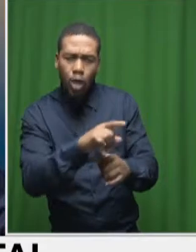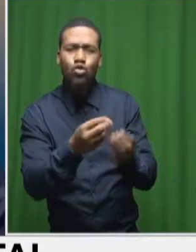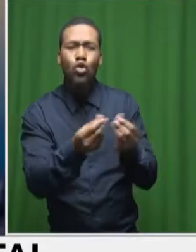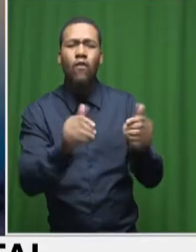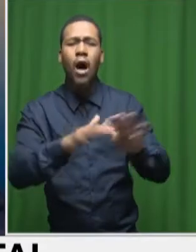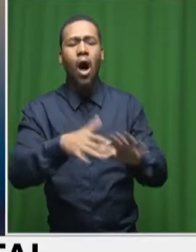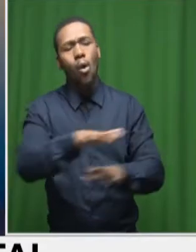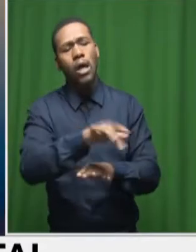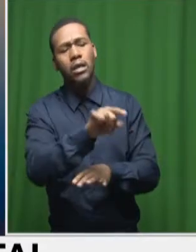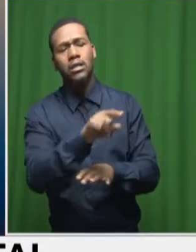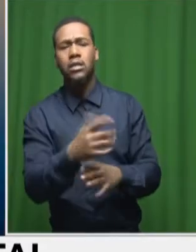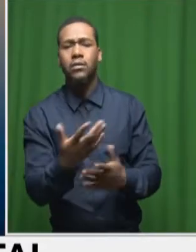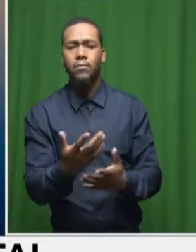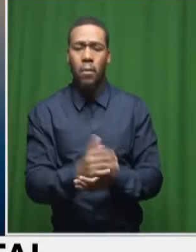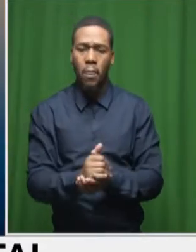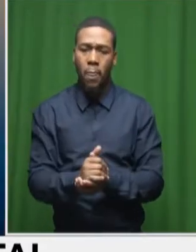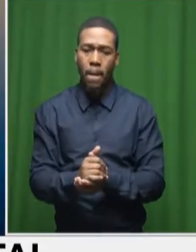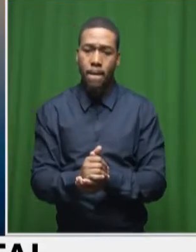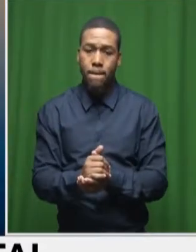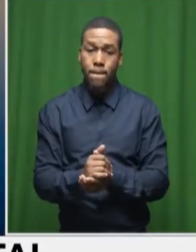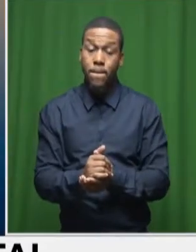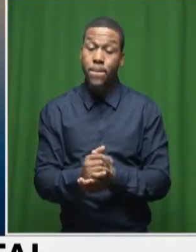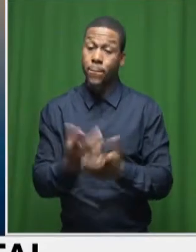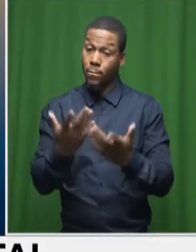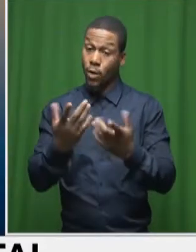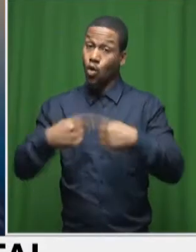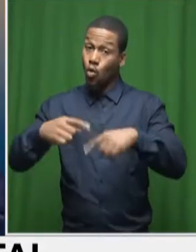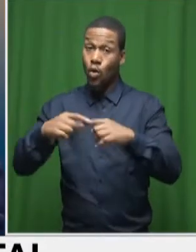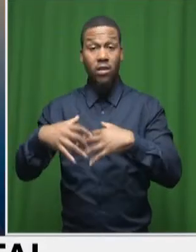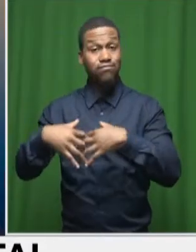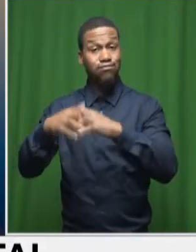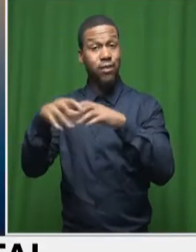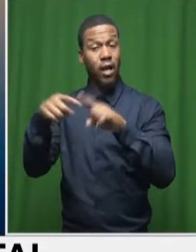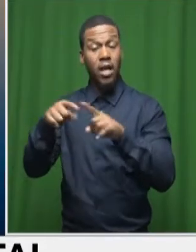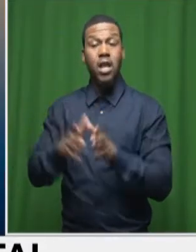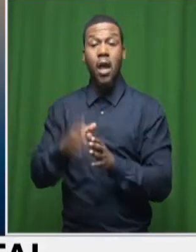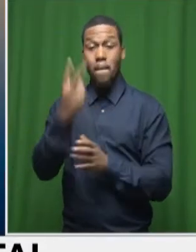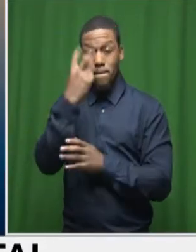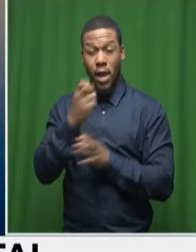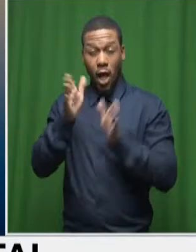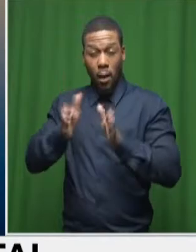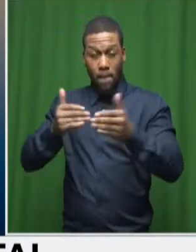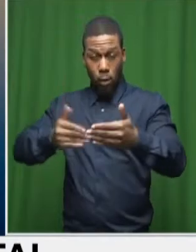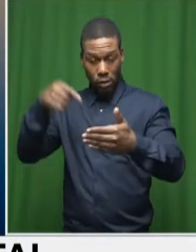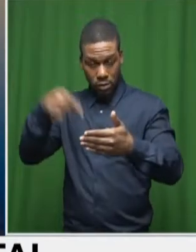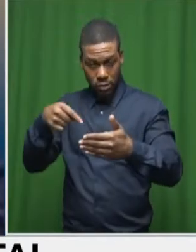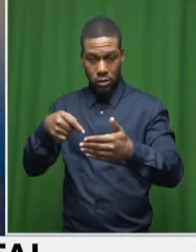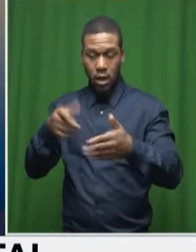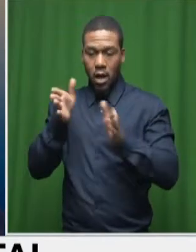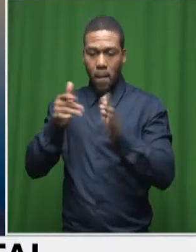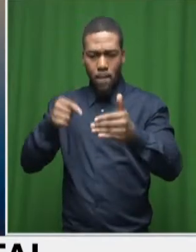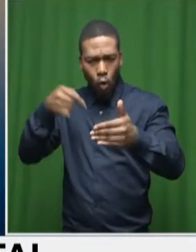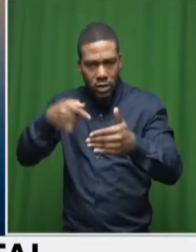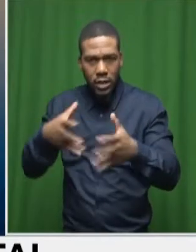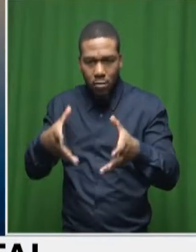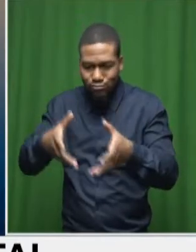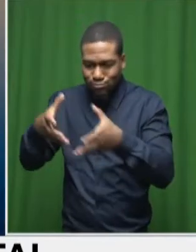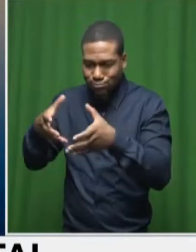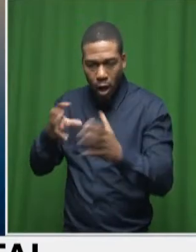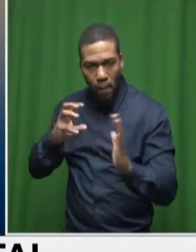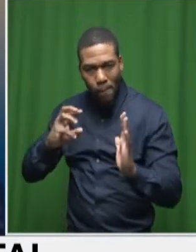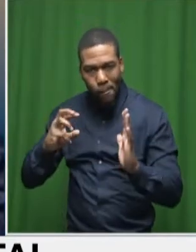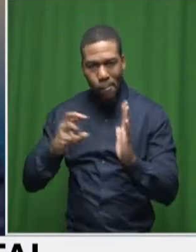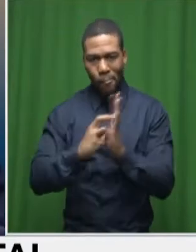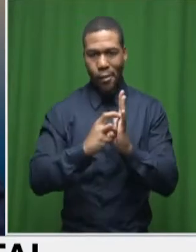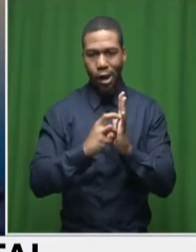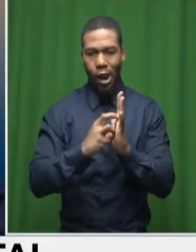one of the first things we did was develop this technology, which is called the black box. So essentially you take this box and you plug it into an area where there's no